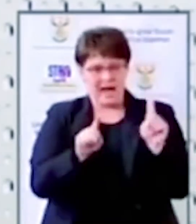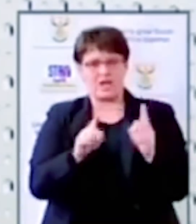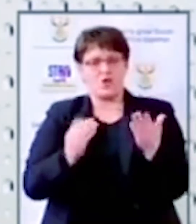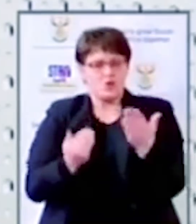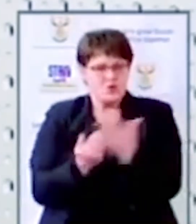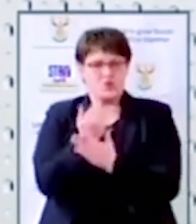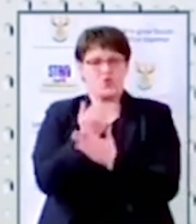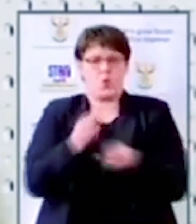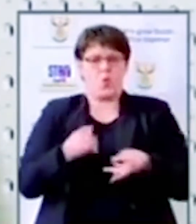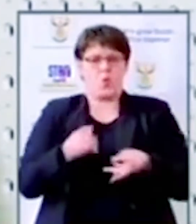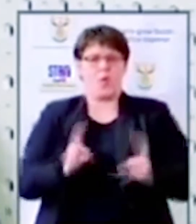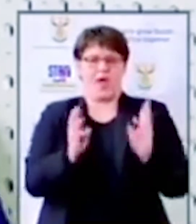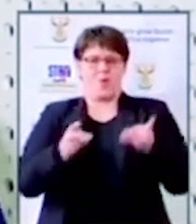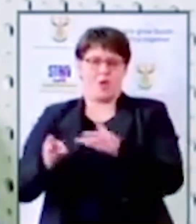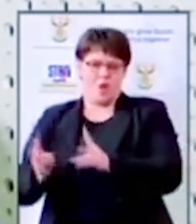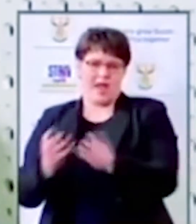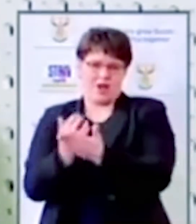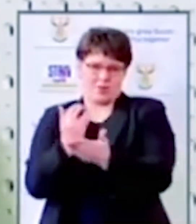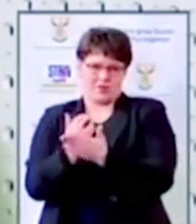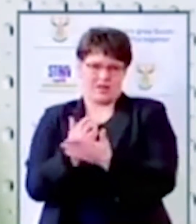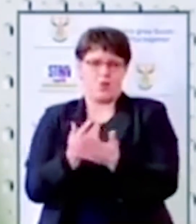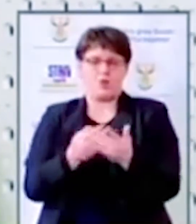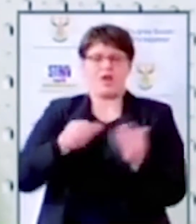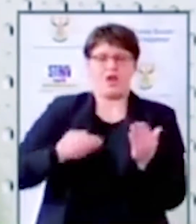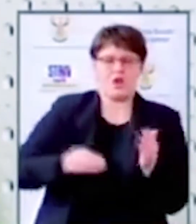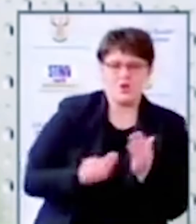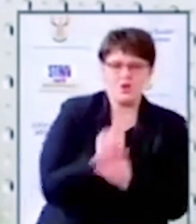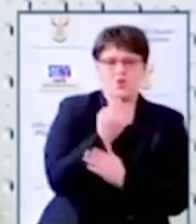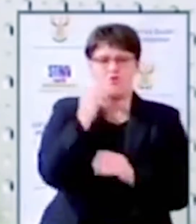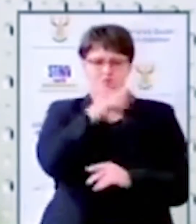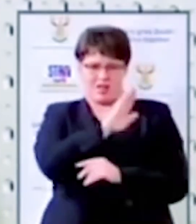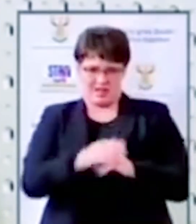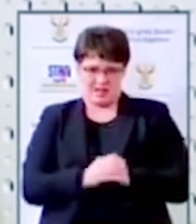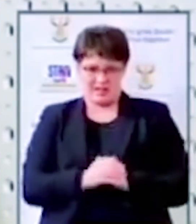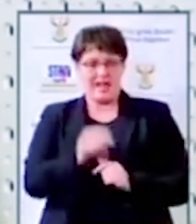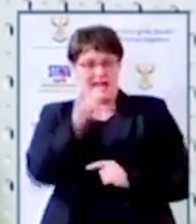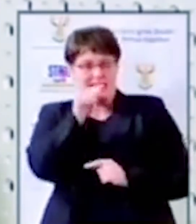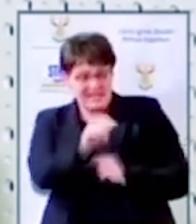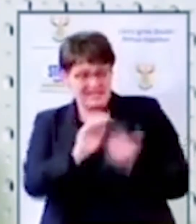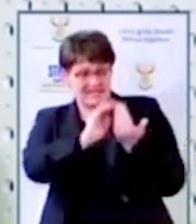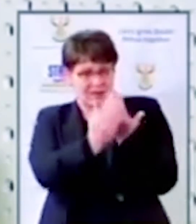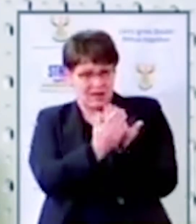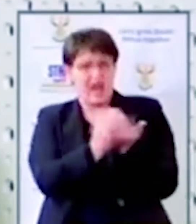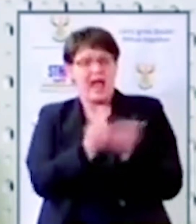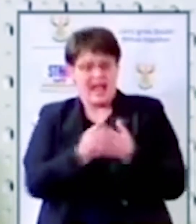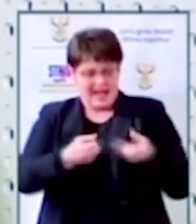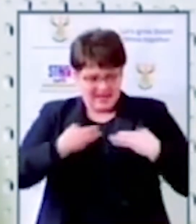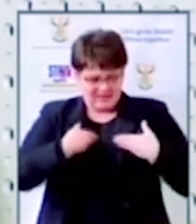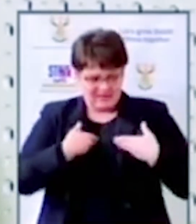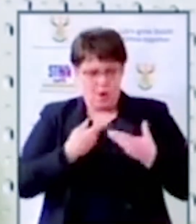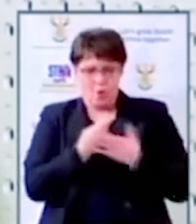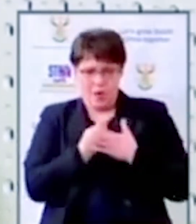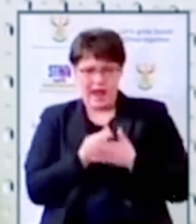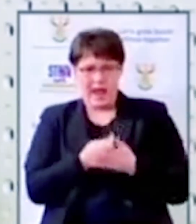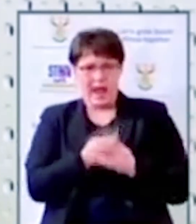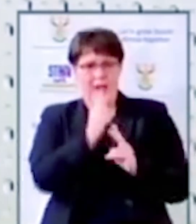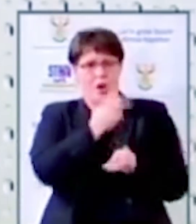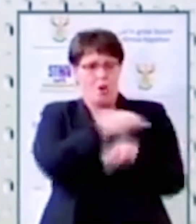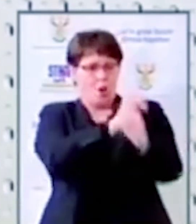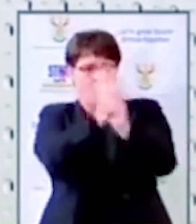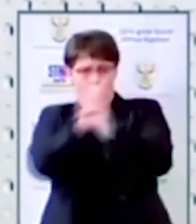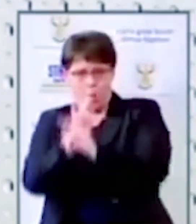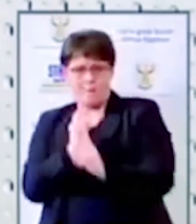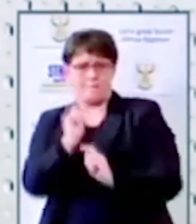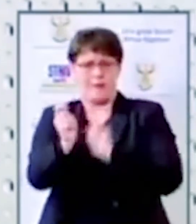reality. The supplementary budget sets out a roadmap to stabilize debt by improving